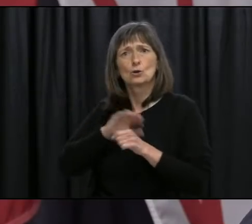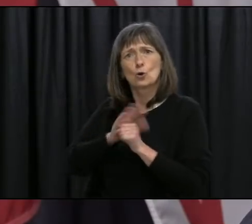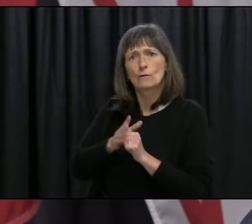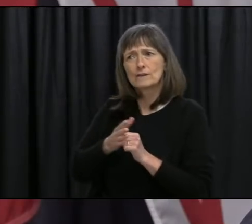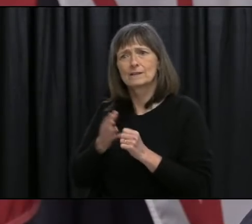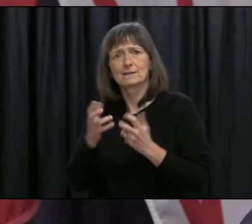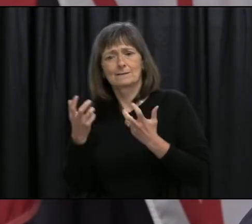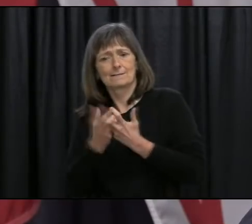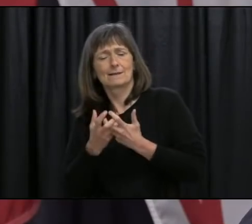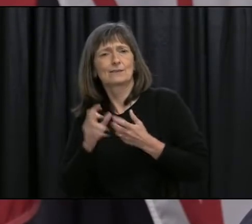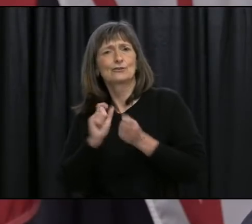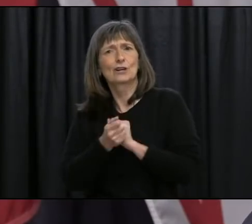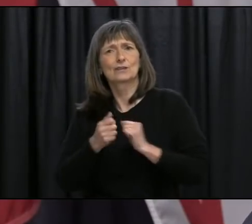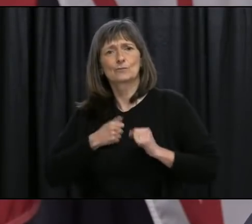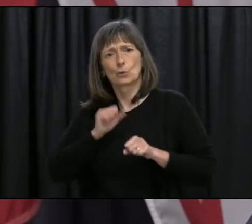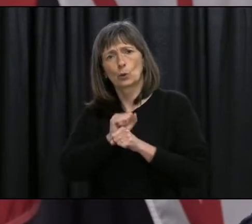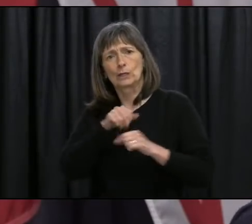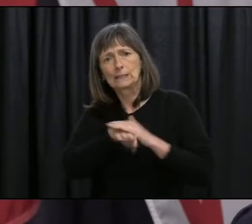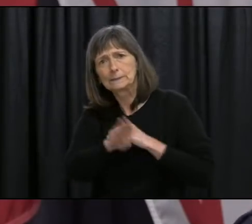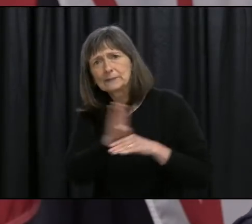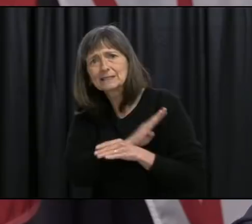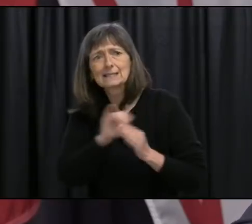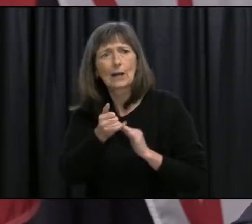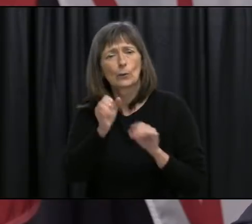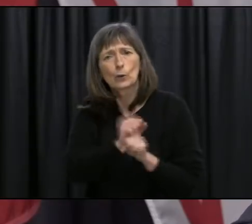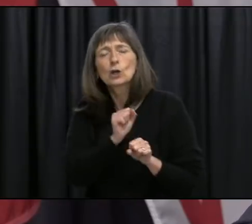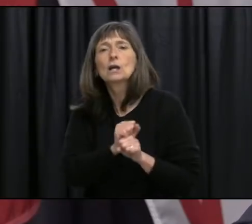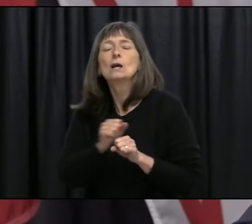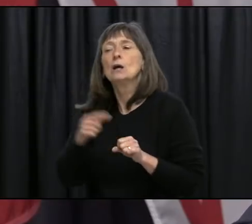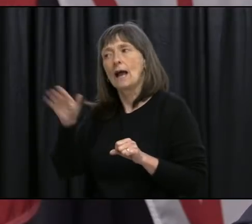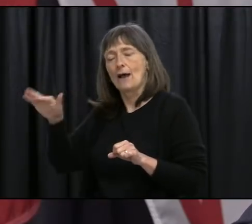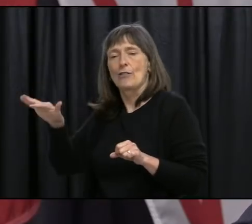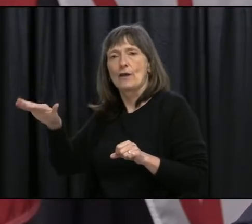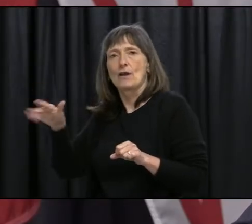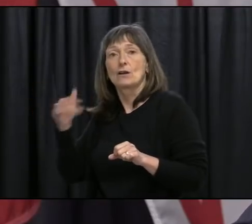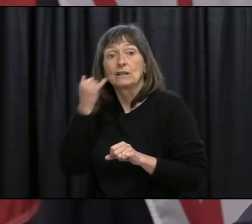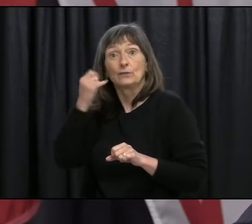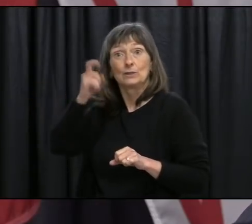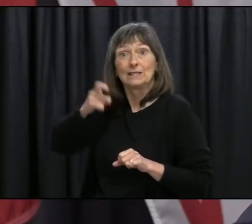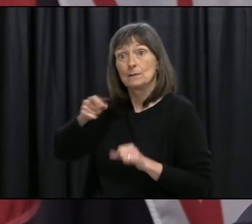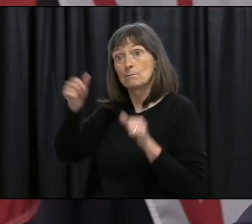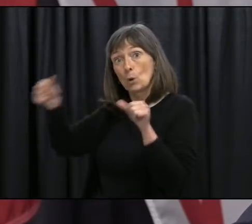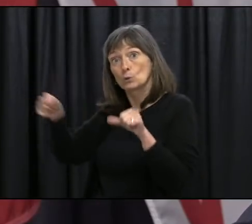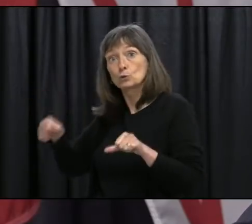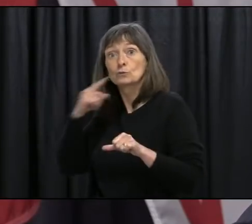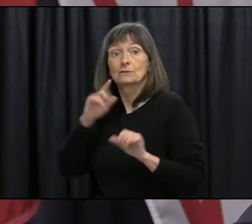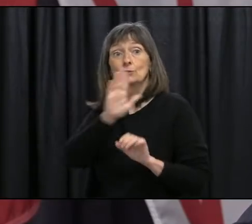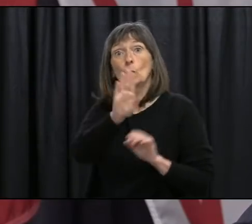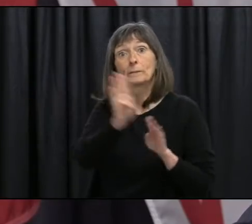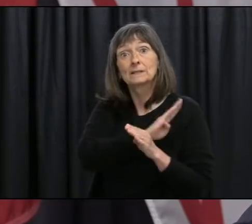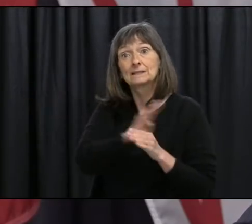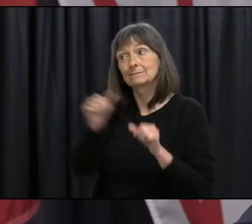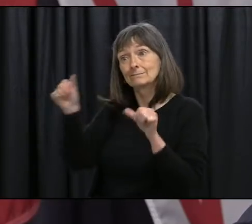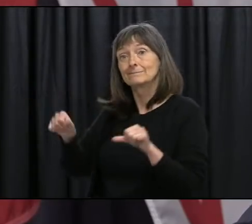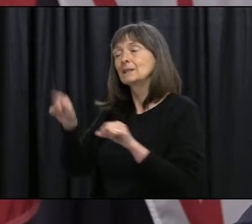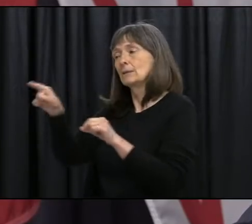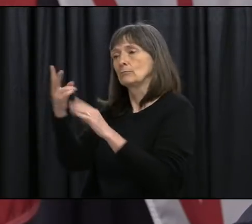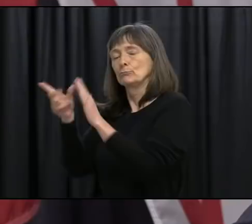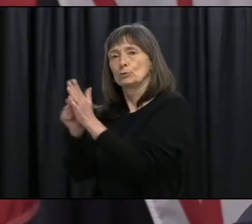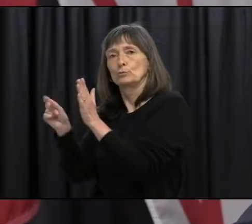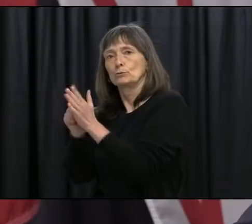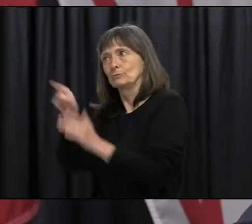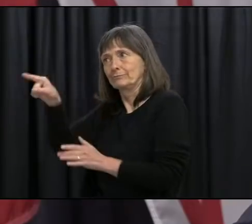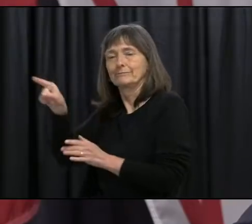business or your group. So we'll be happy to help you in your business or your group, which in turn, by the way, helps those residents